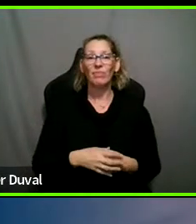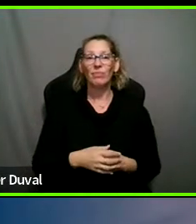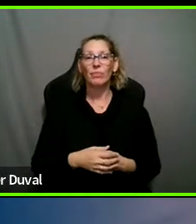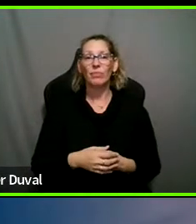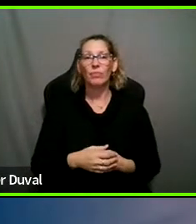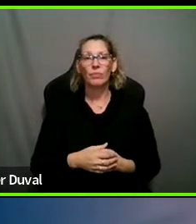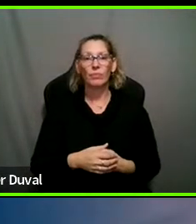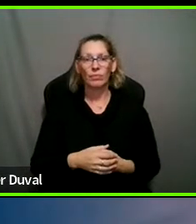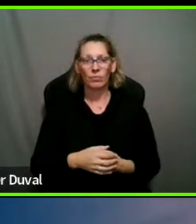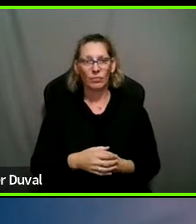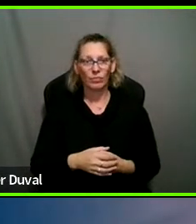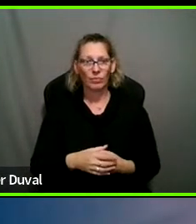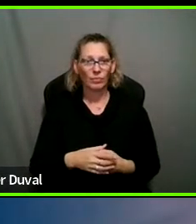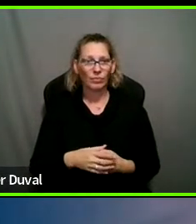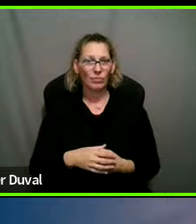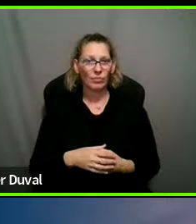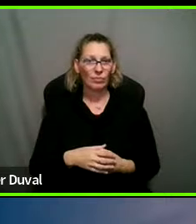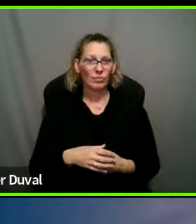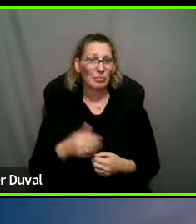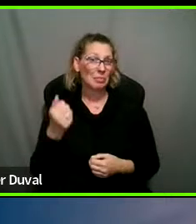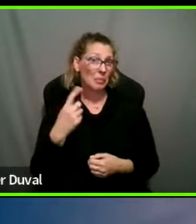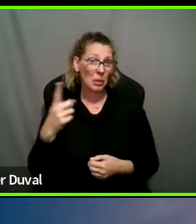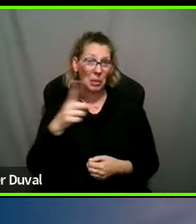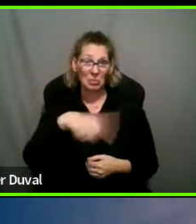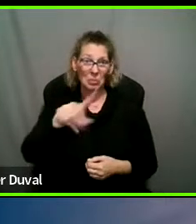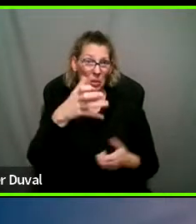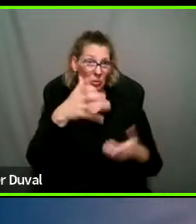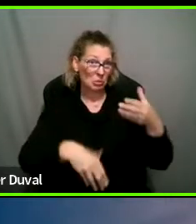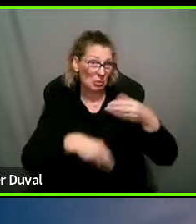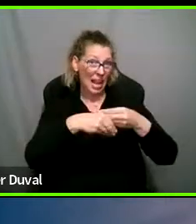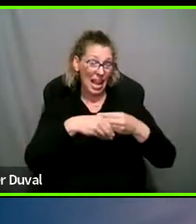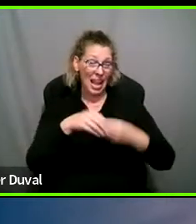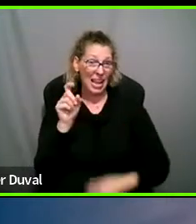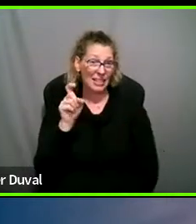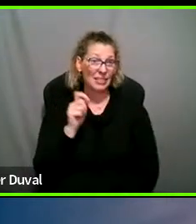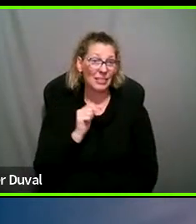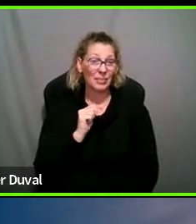Let's see if anybody else wants to add to that.